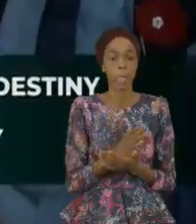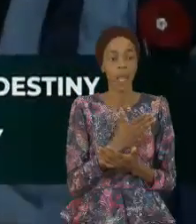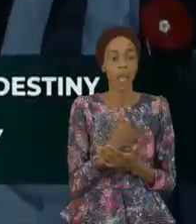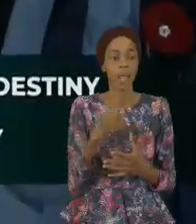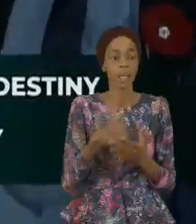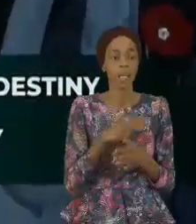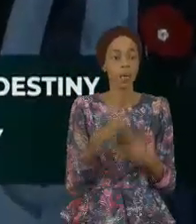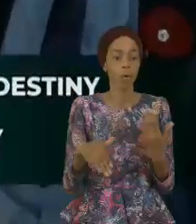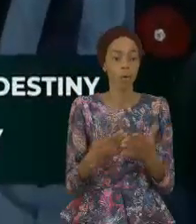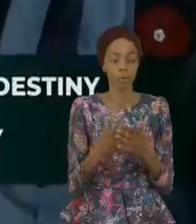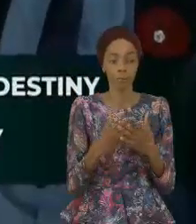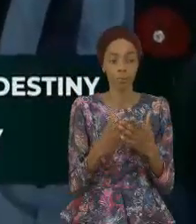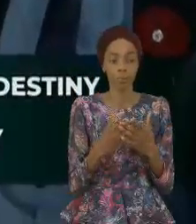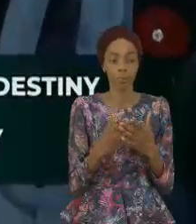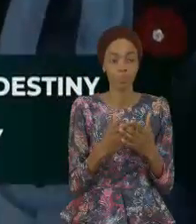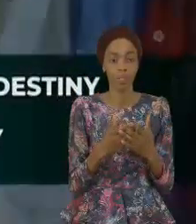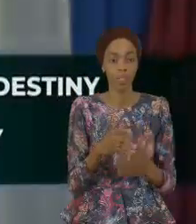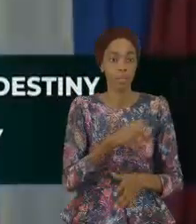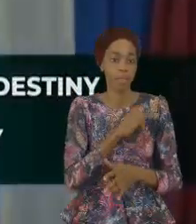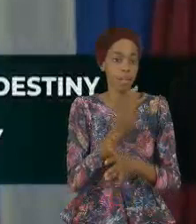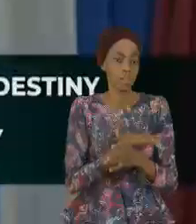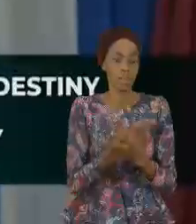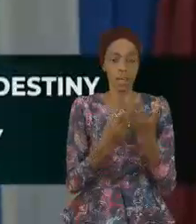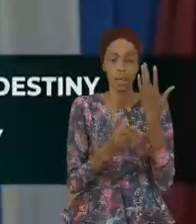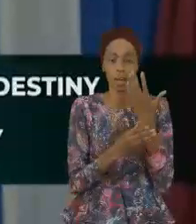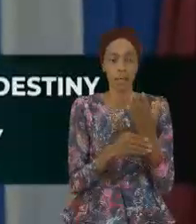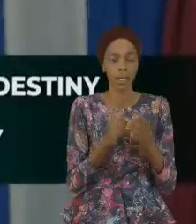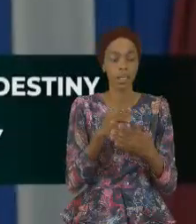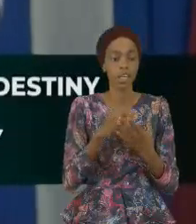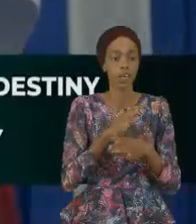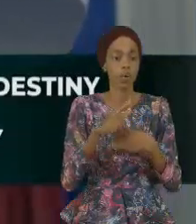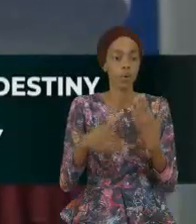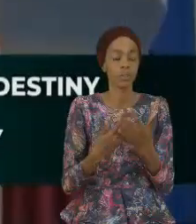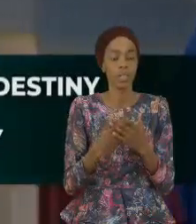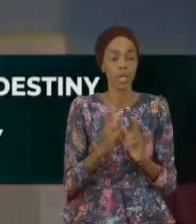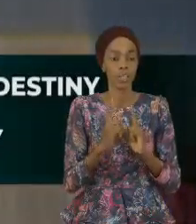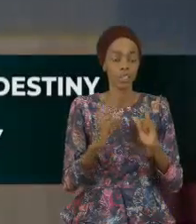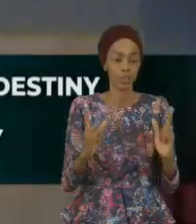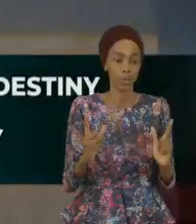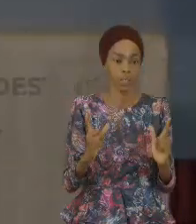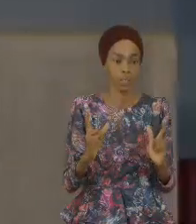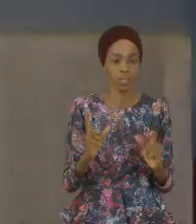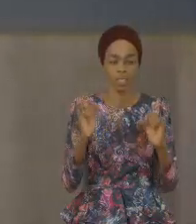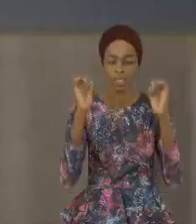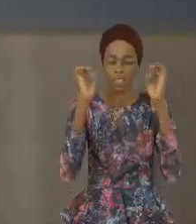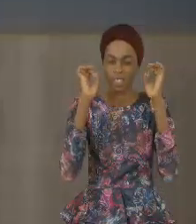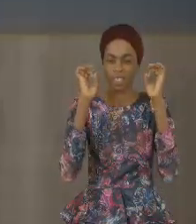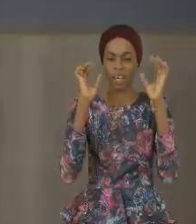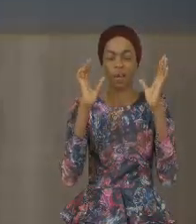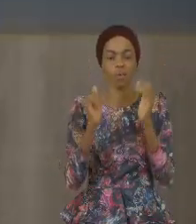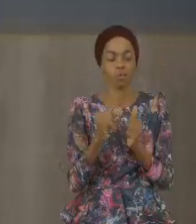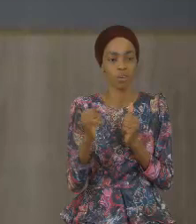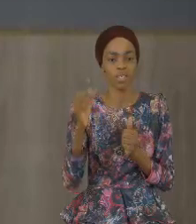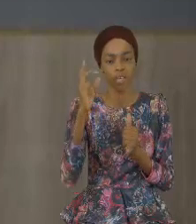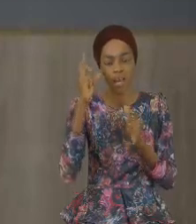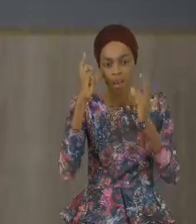in all that mighty hand, and in all the great terror which Moses